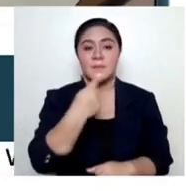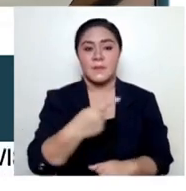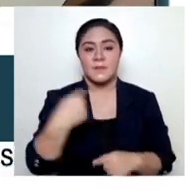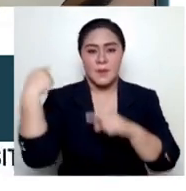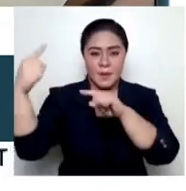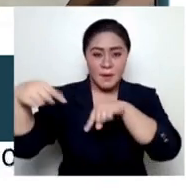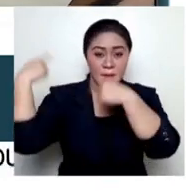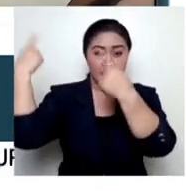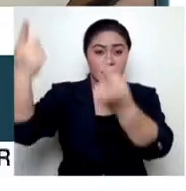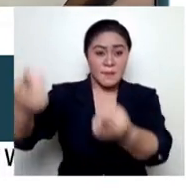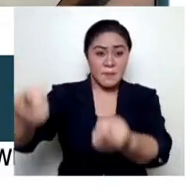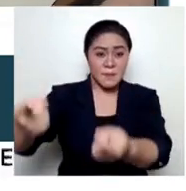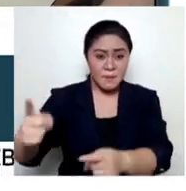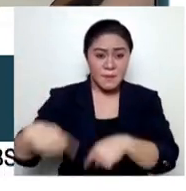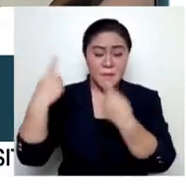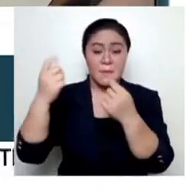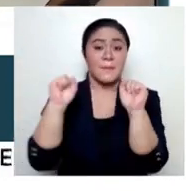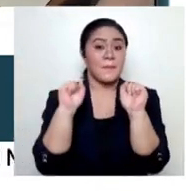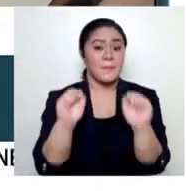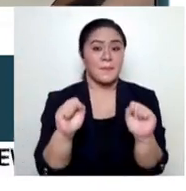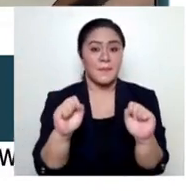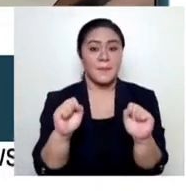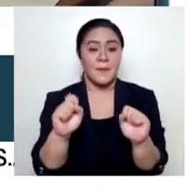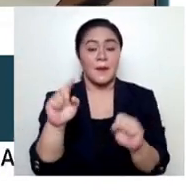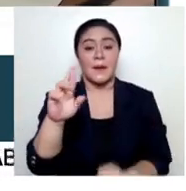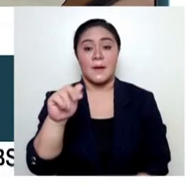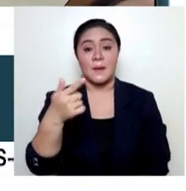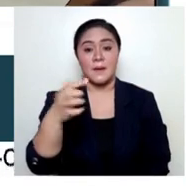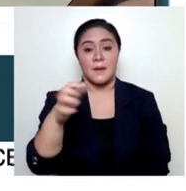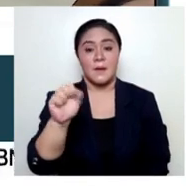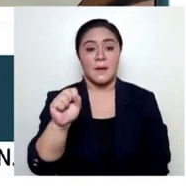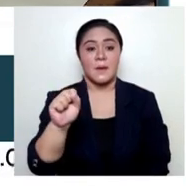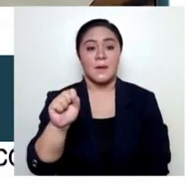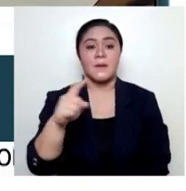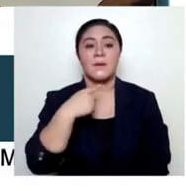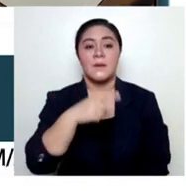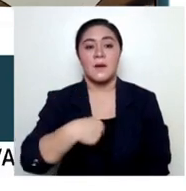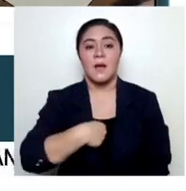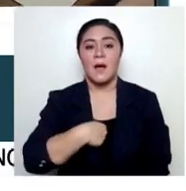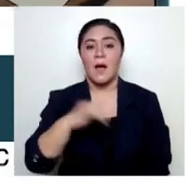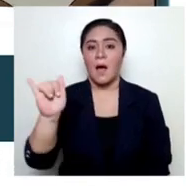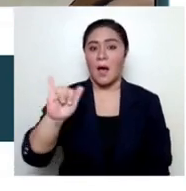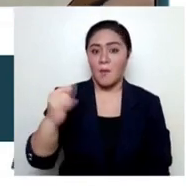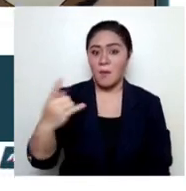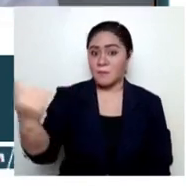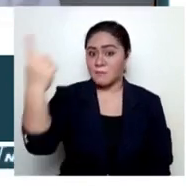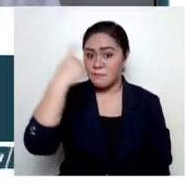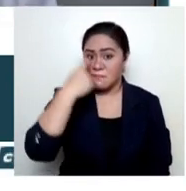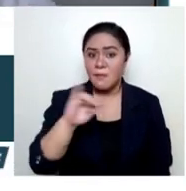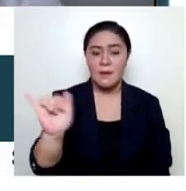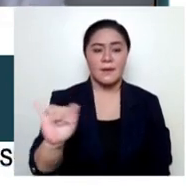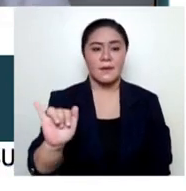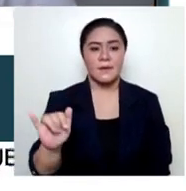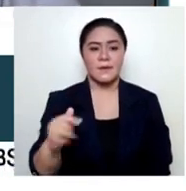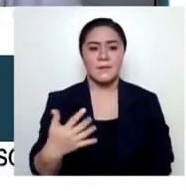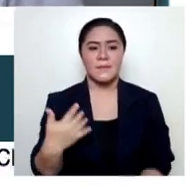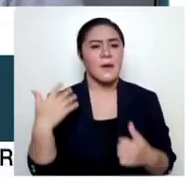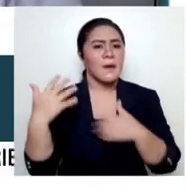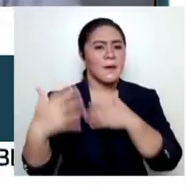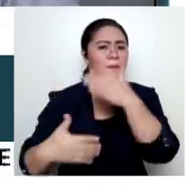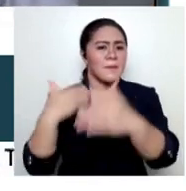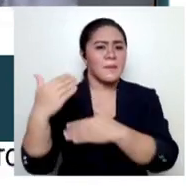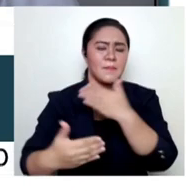is also a possibility that Ragos will claim, I was also coerced. Mm-hmm. Or something may have happened